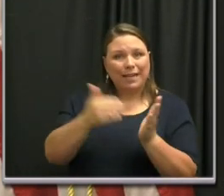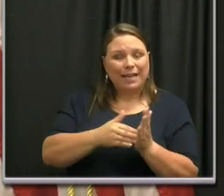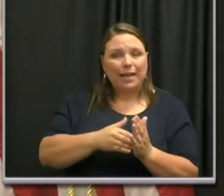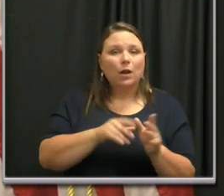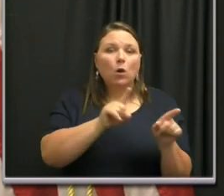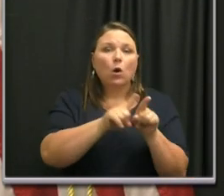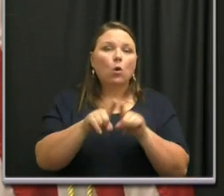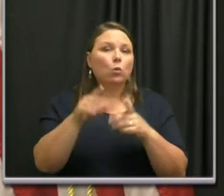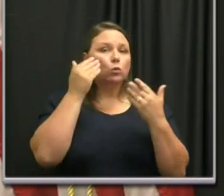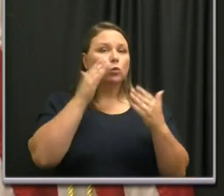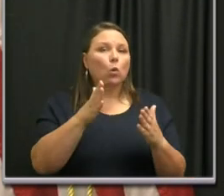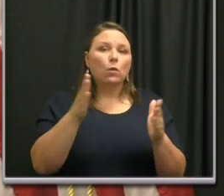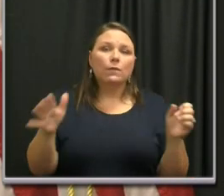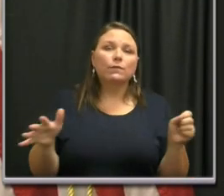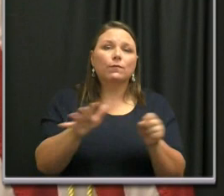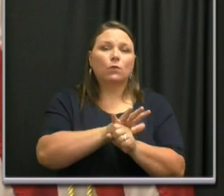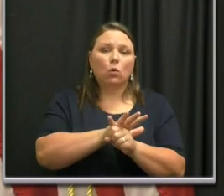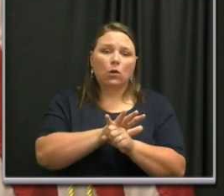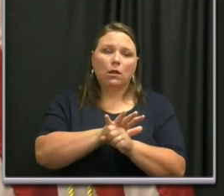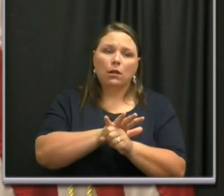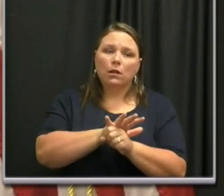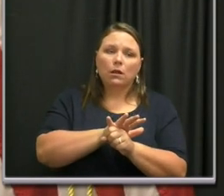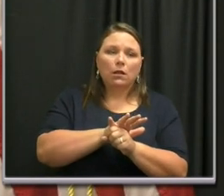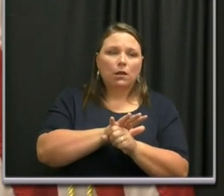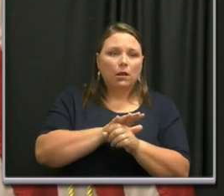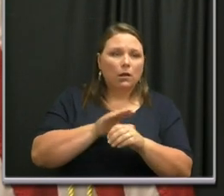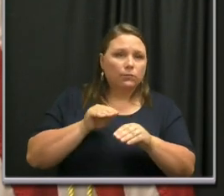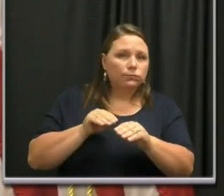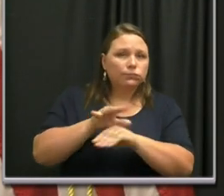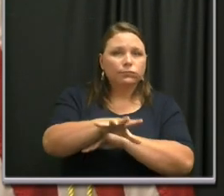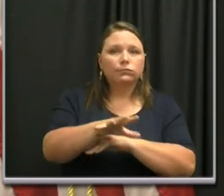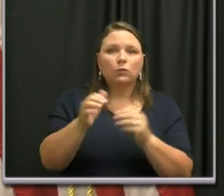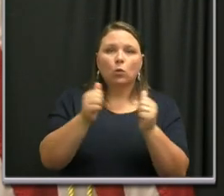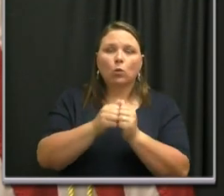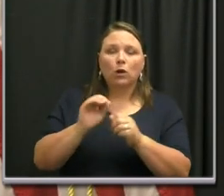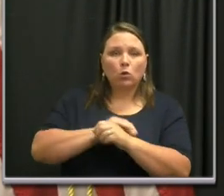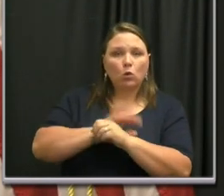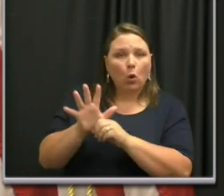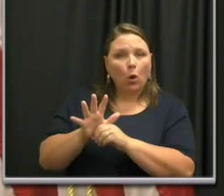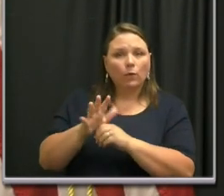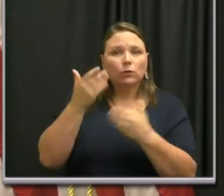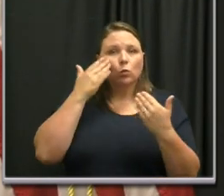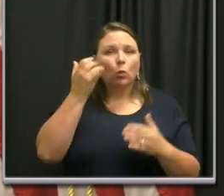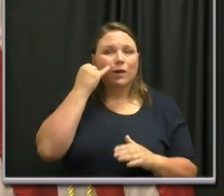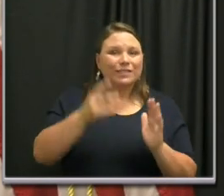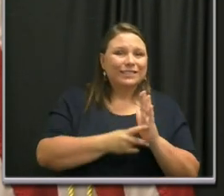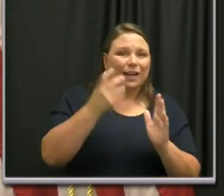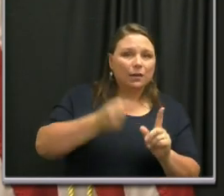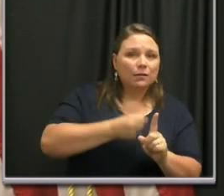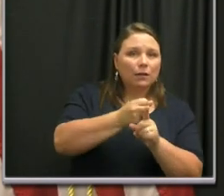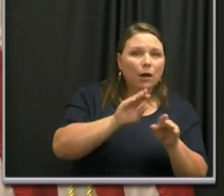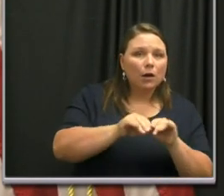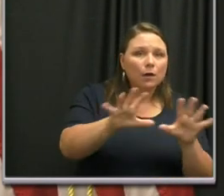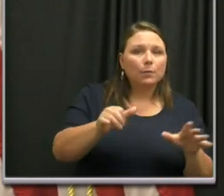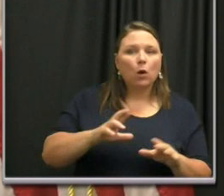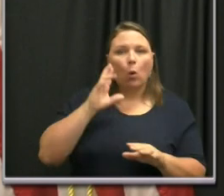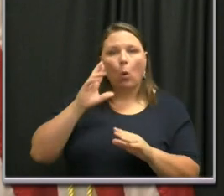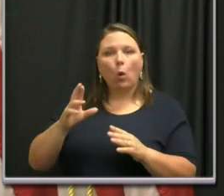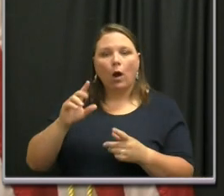We also don't know the complete path of COVID. There may be an interruption later in the year. There may be a second outbreak, and so the need